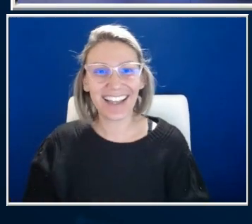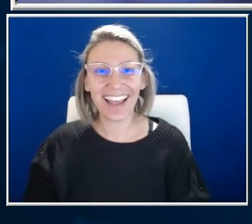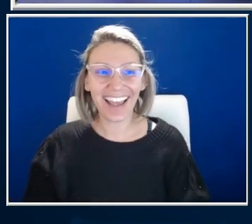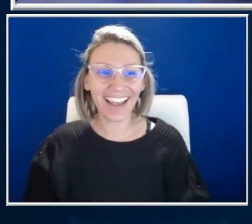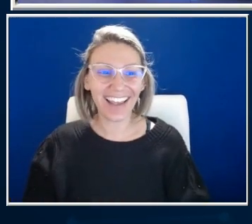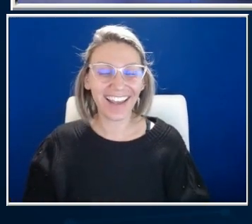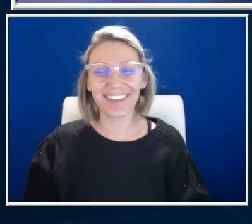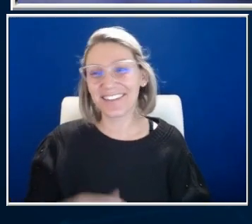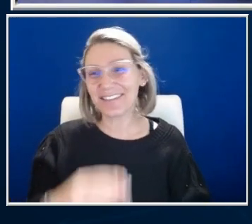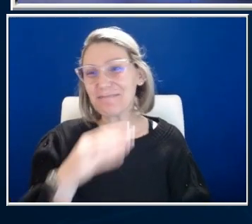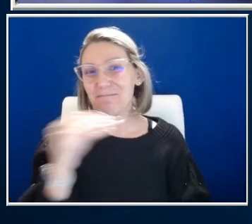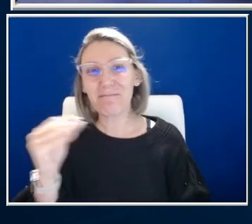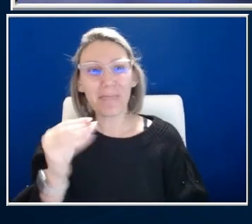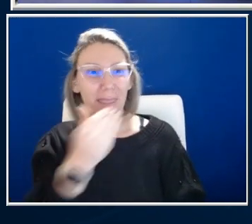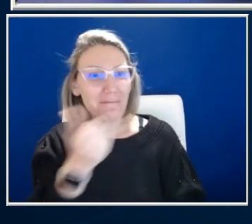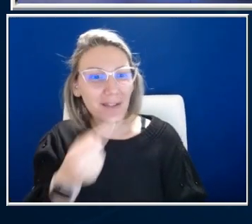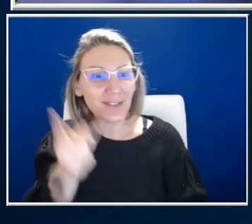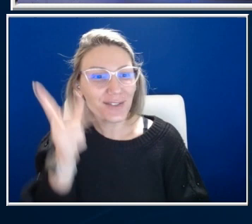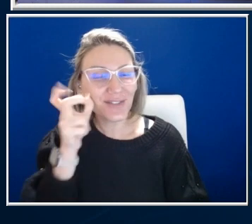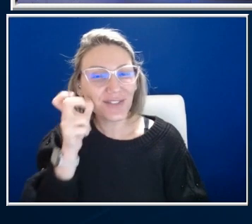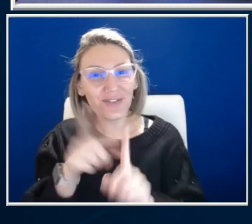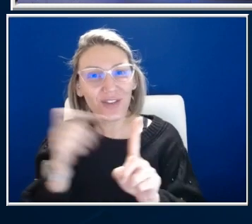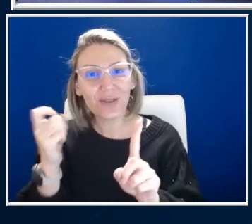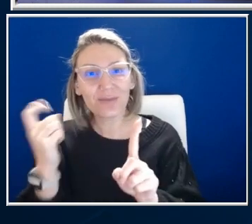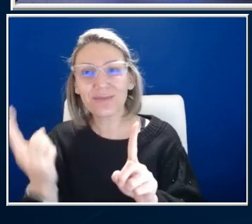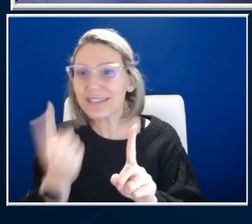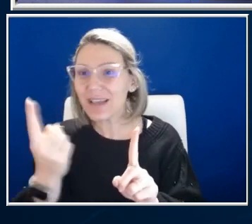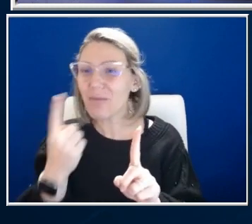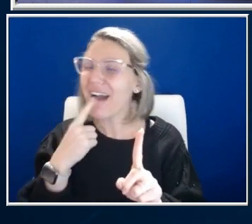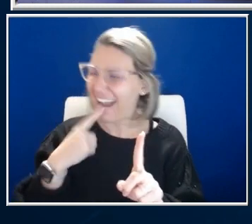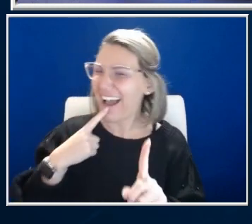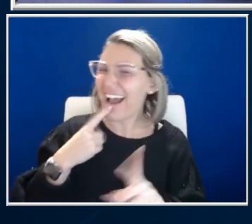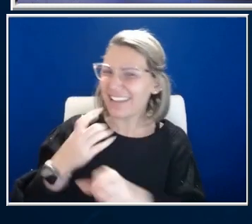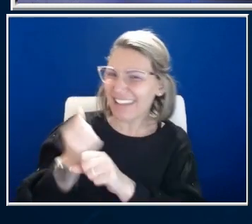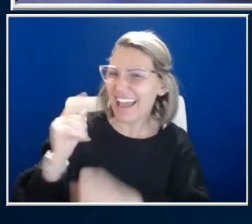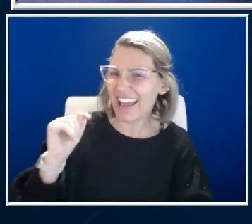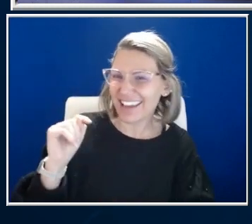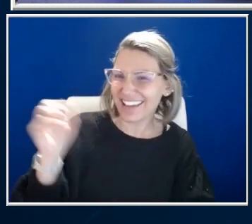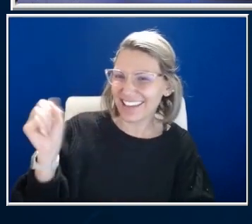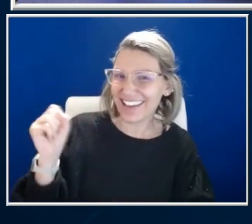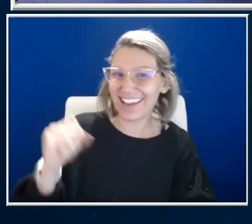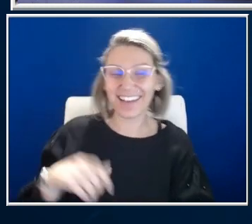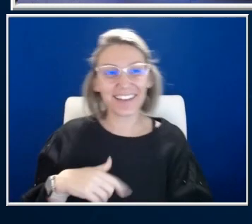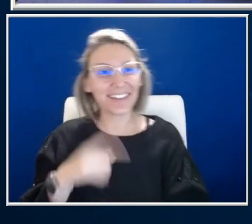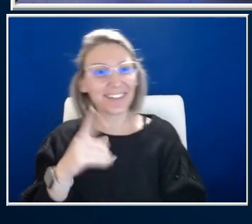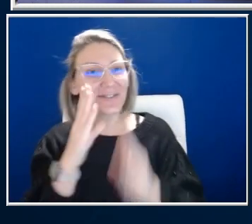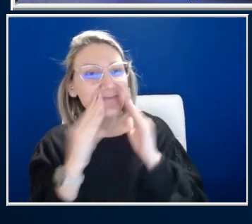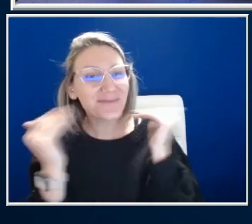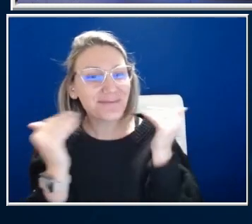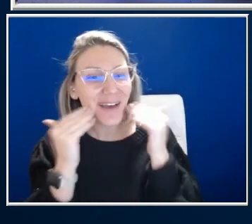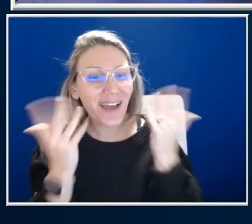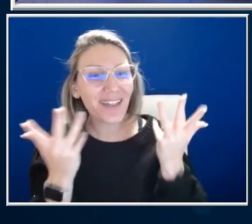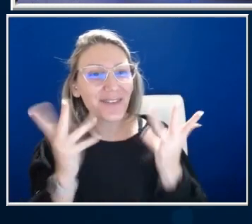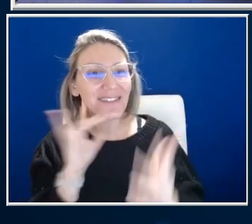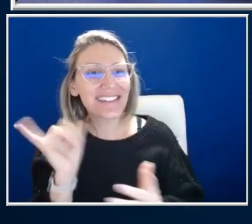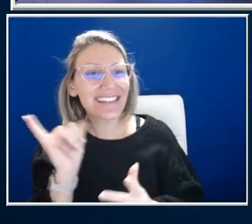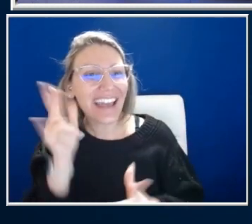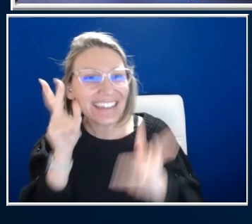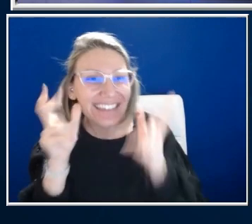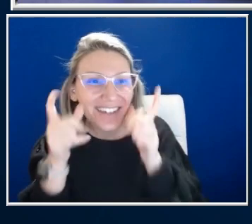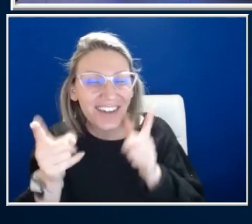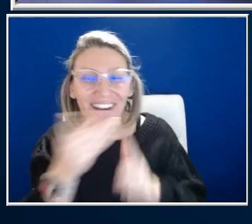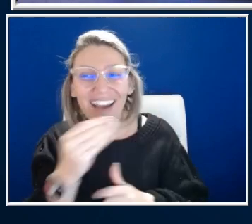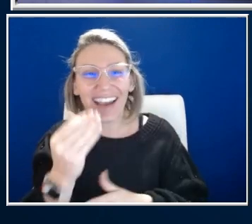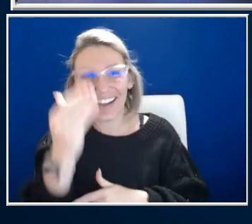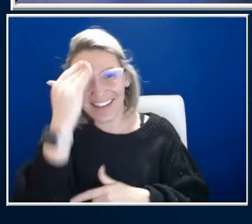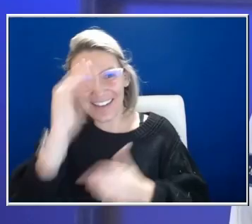best thing to hear from someone. Something as simple as, I got this. I got this. You're smiling. What's it like to hear from her and know how happy she